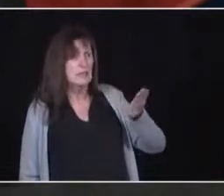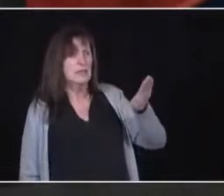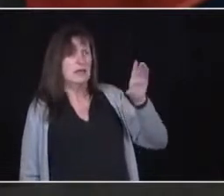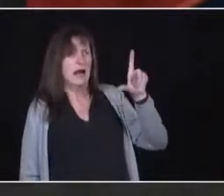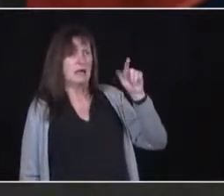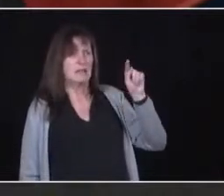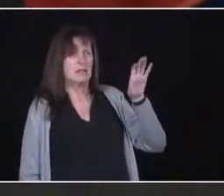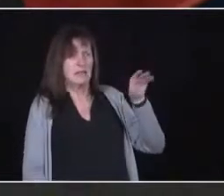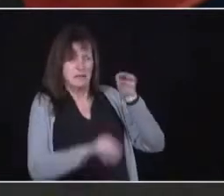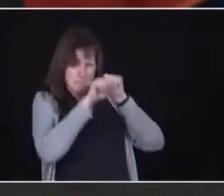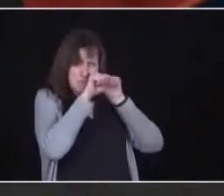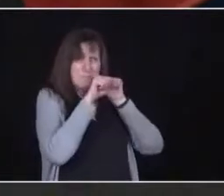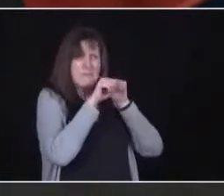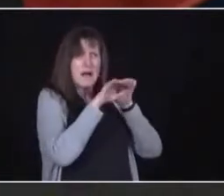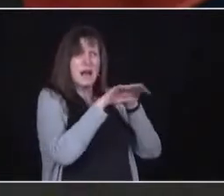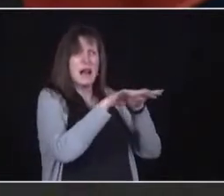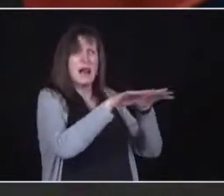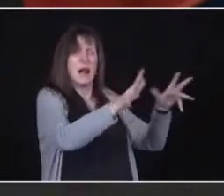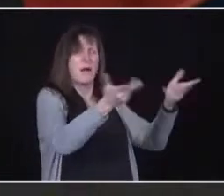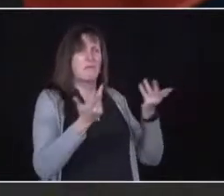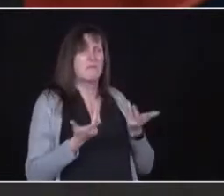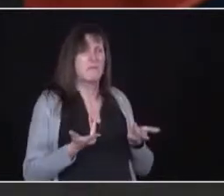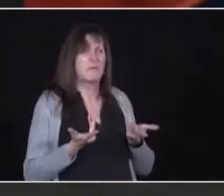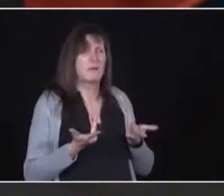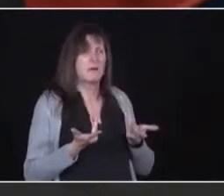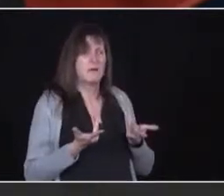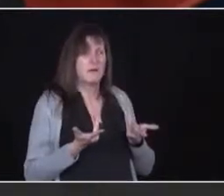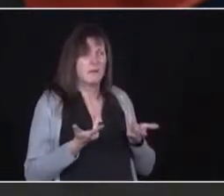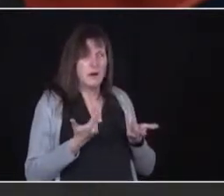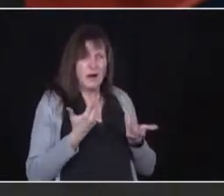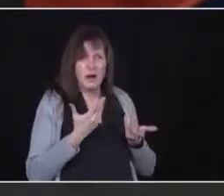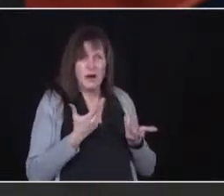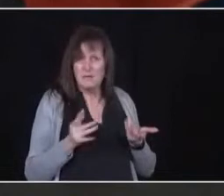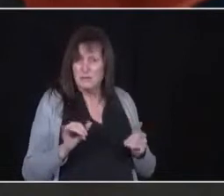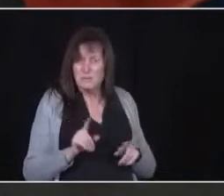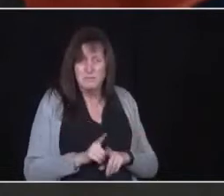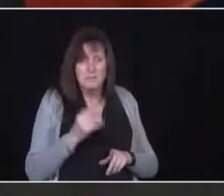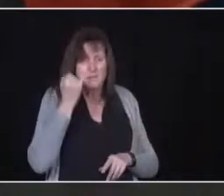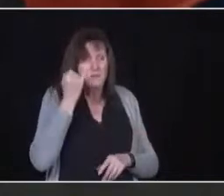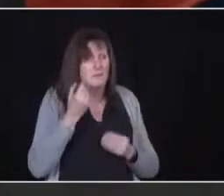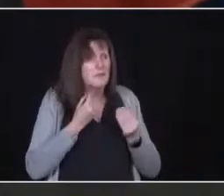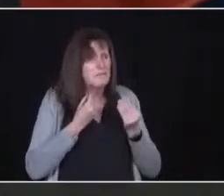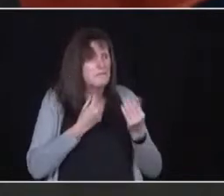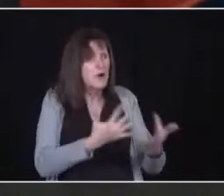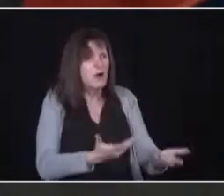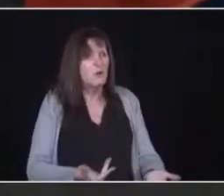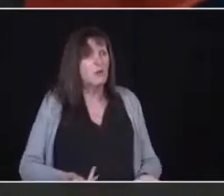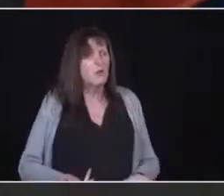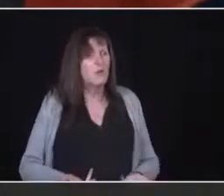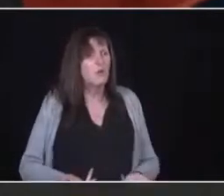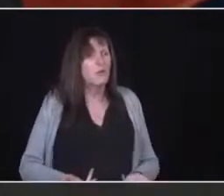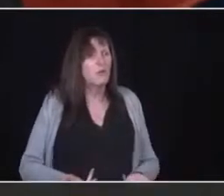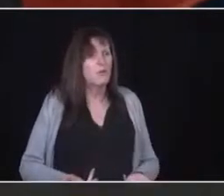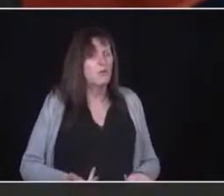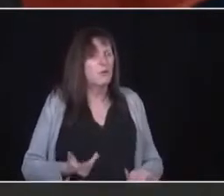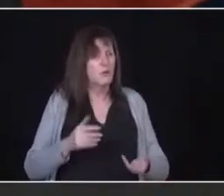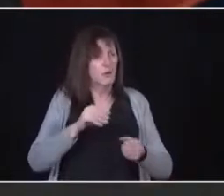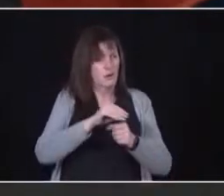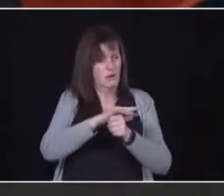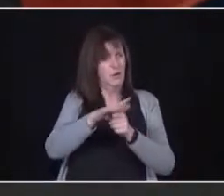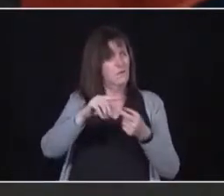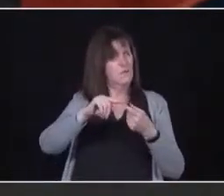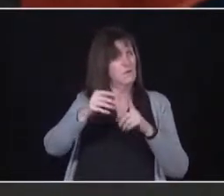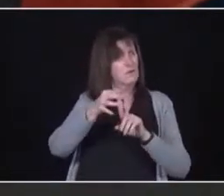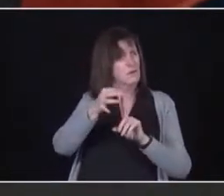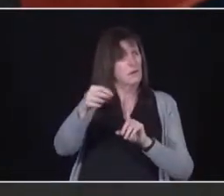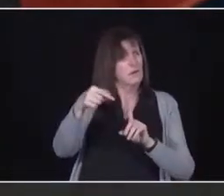wildfire. And these variants, I can assure you, aren't swimming across the ocean by themselves. They're being brought in. We need to tighten